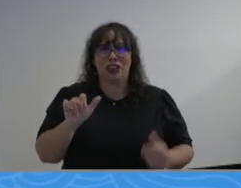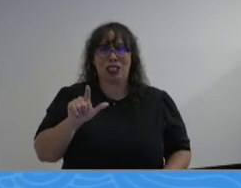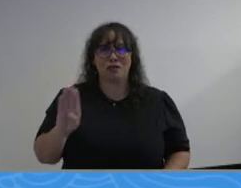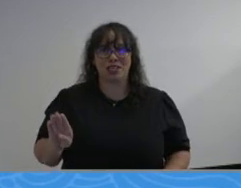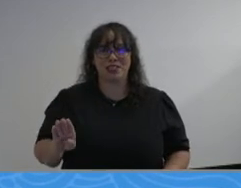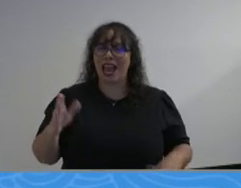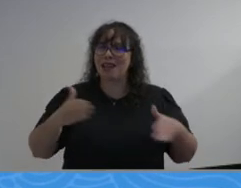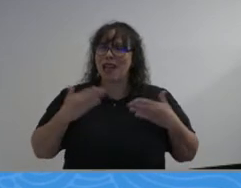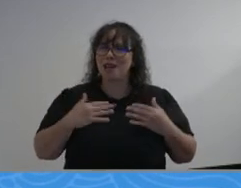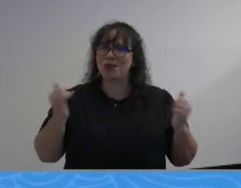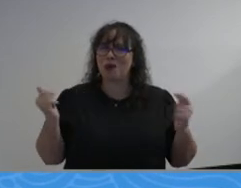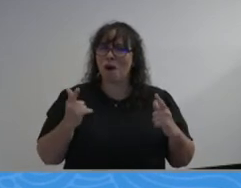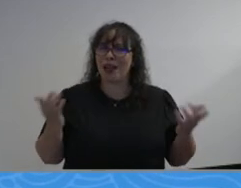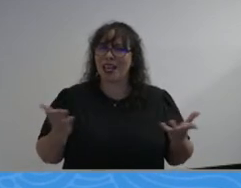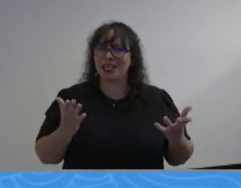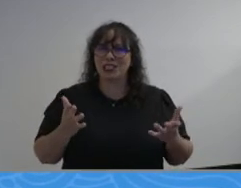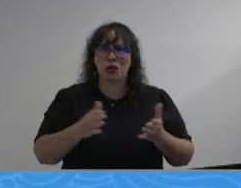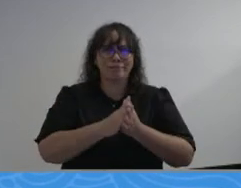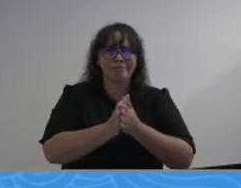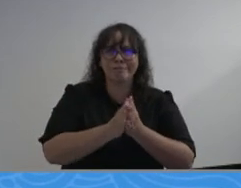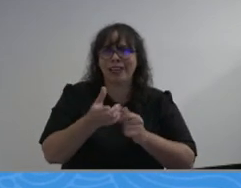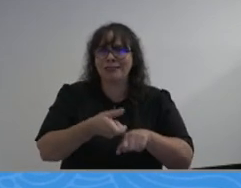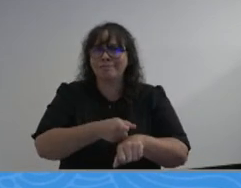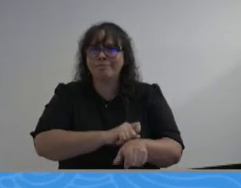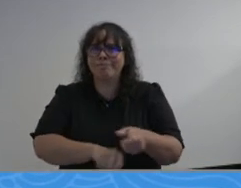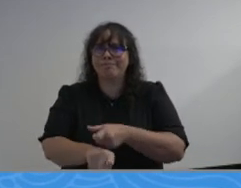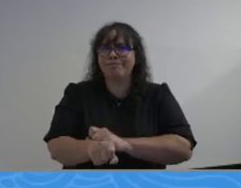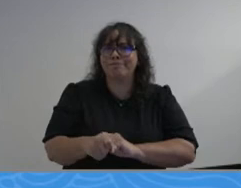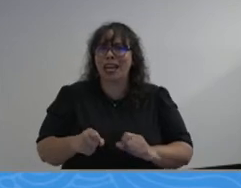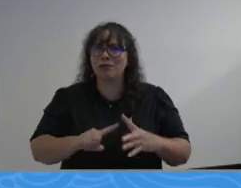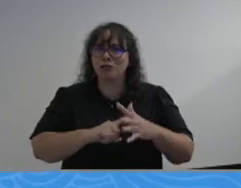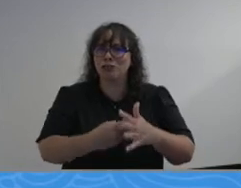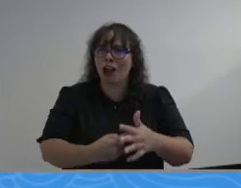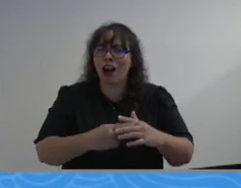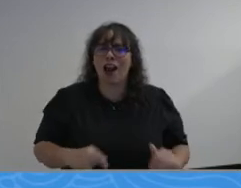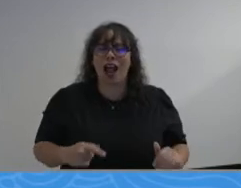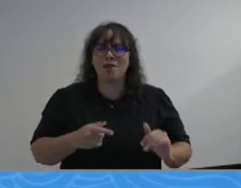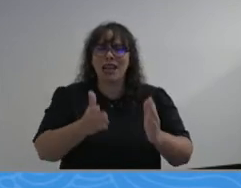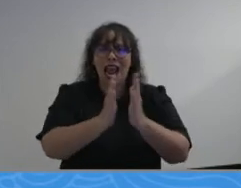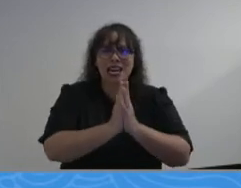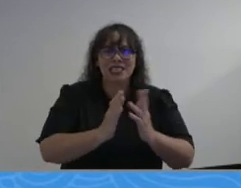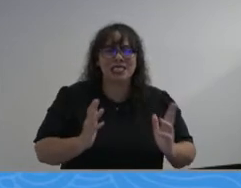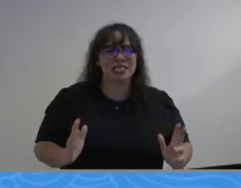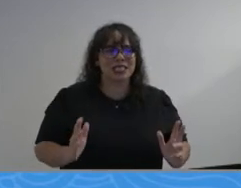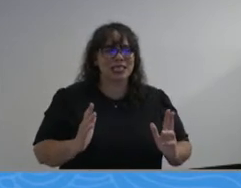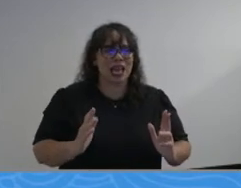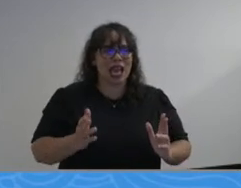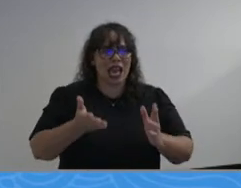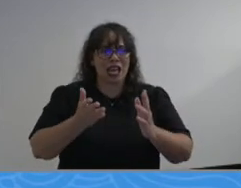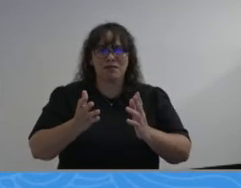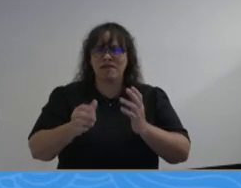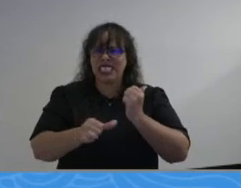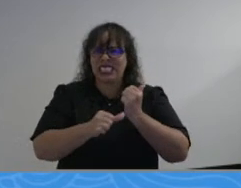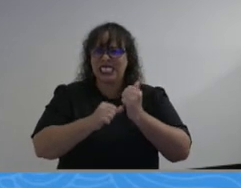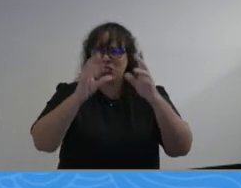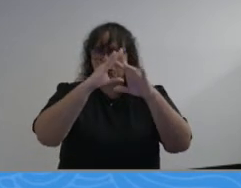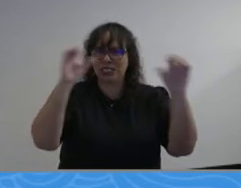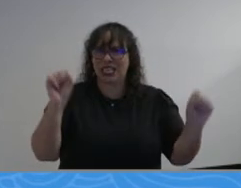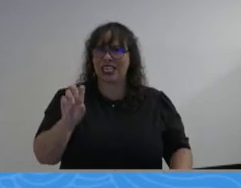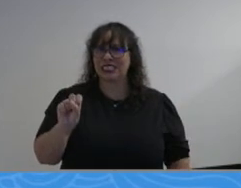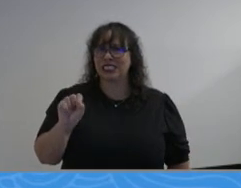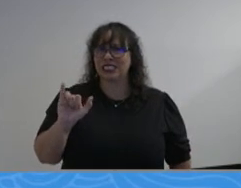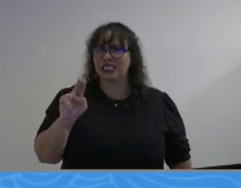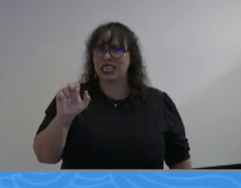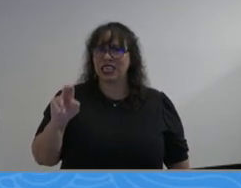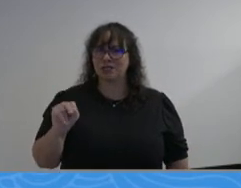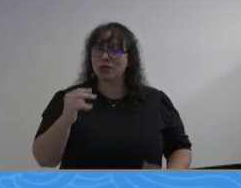Glad to have you all here. So we're going to jump right into it. I want to start off by asking, I'll start off with Assistant Superintendent Simon. Do you think the